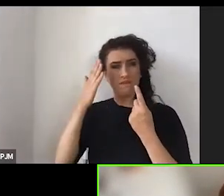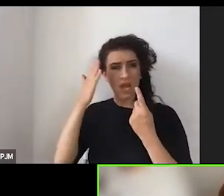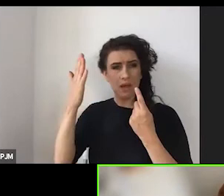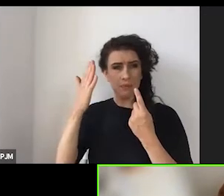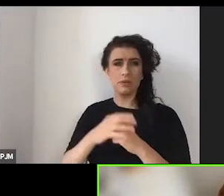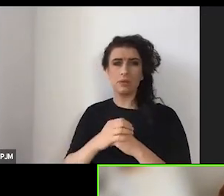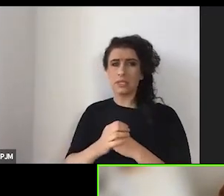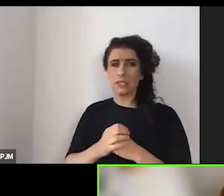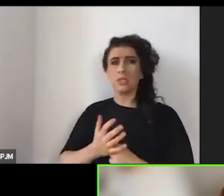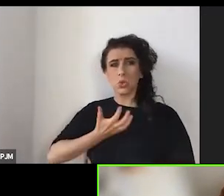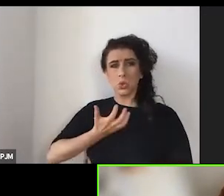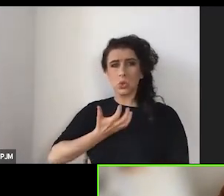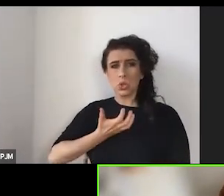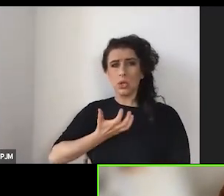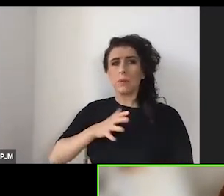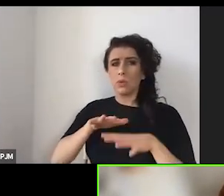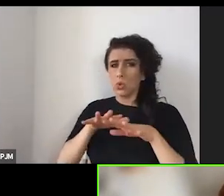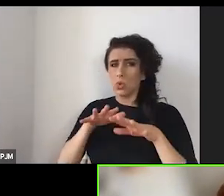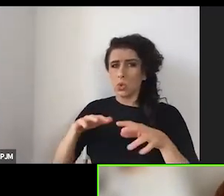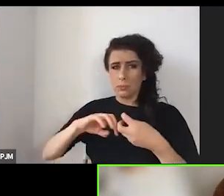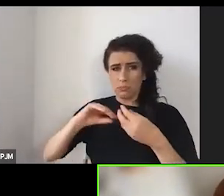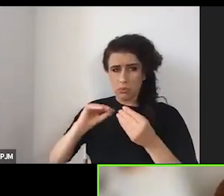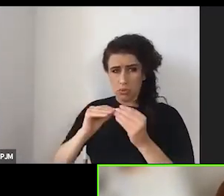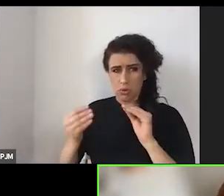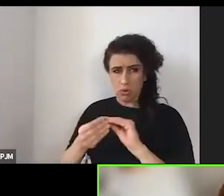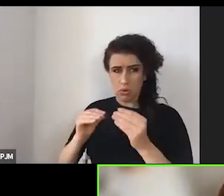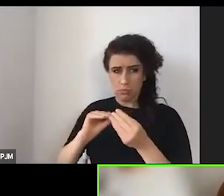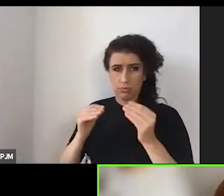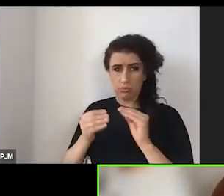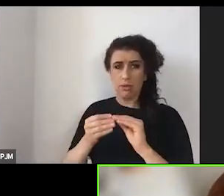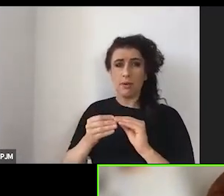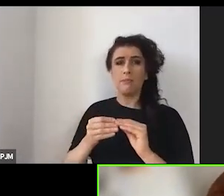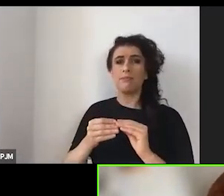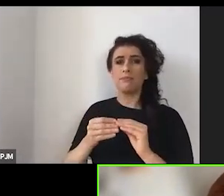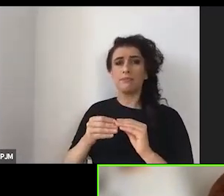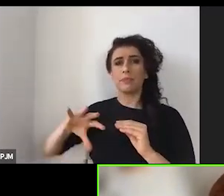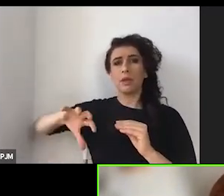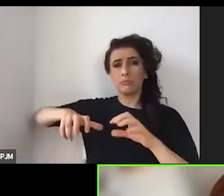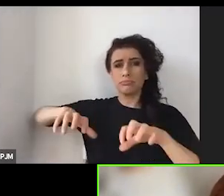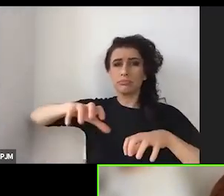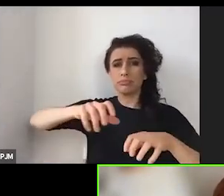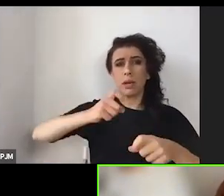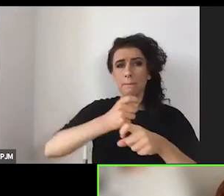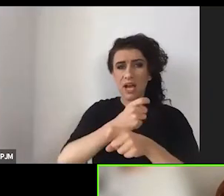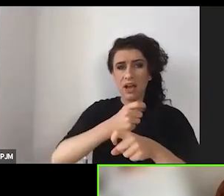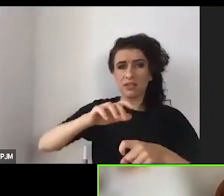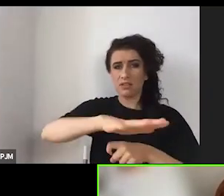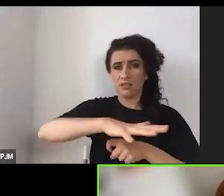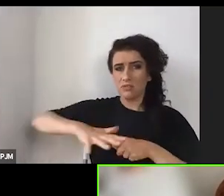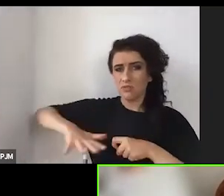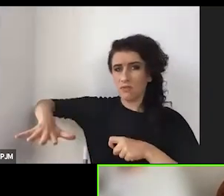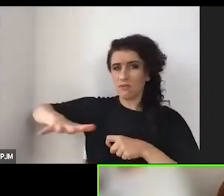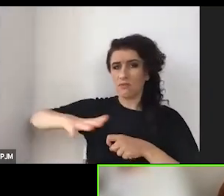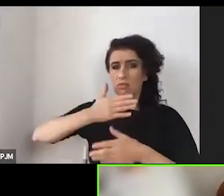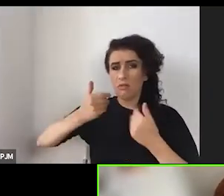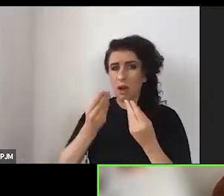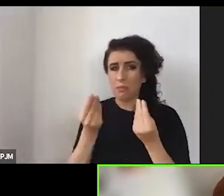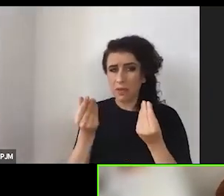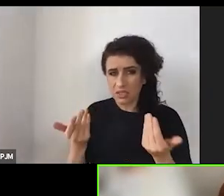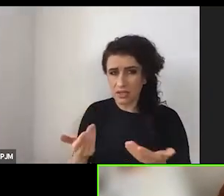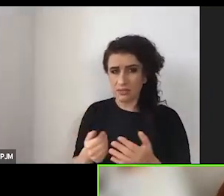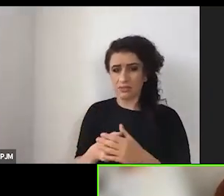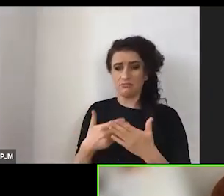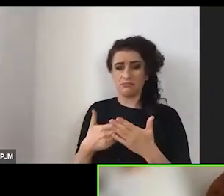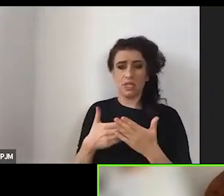Because most of the income comes from informal trading. Informal trading, that you go